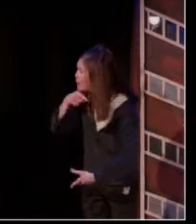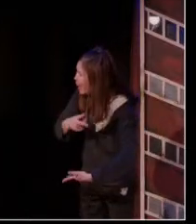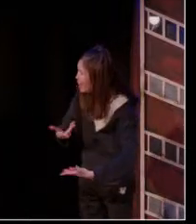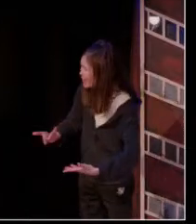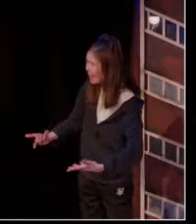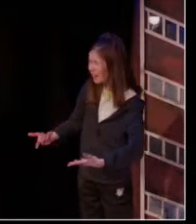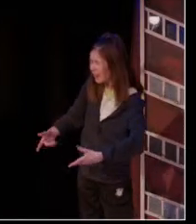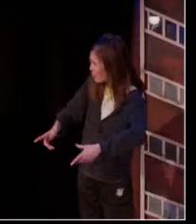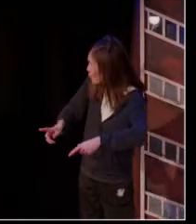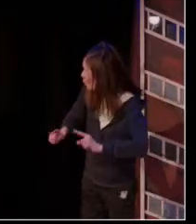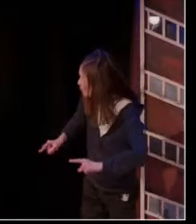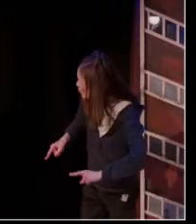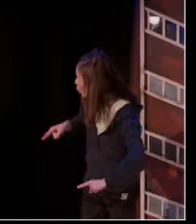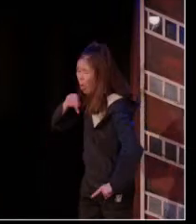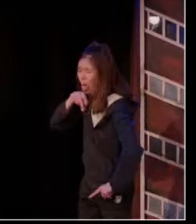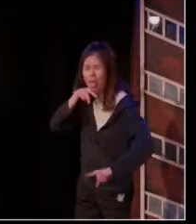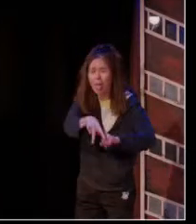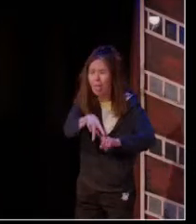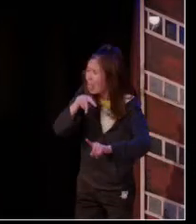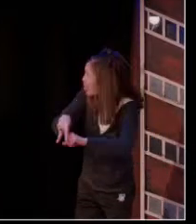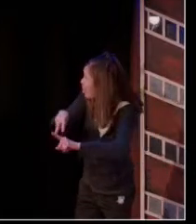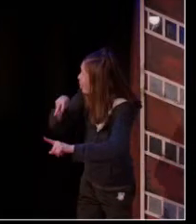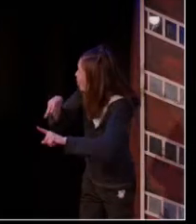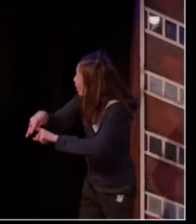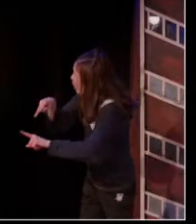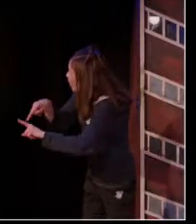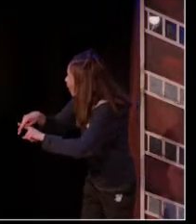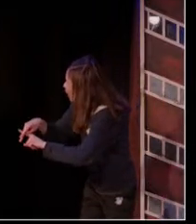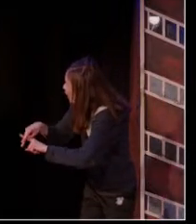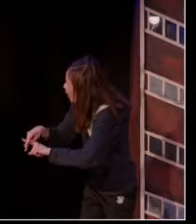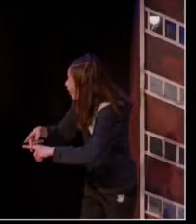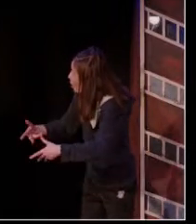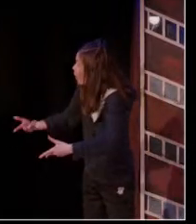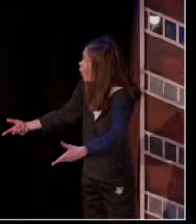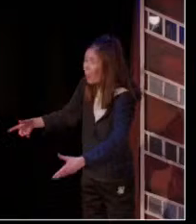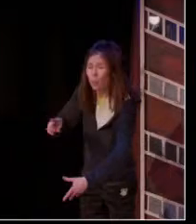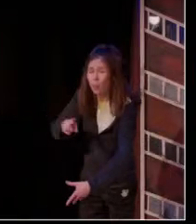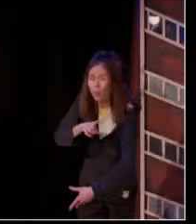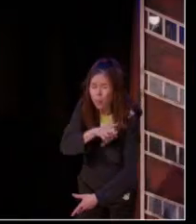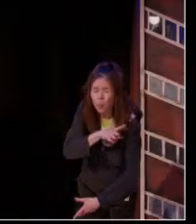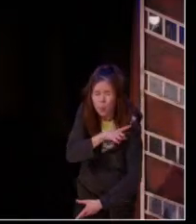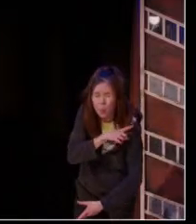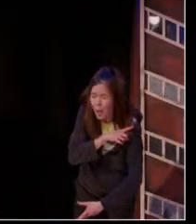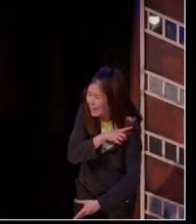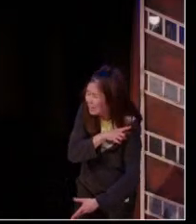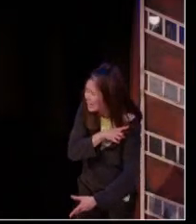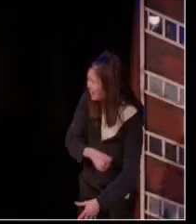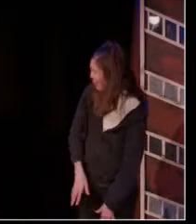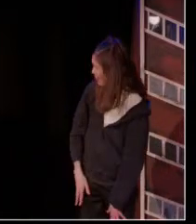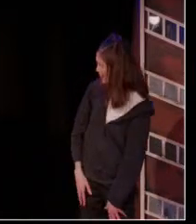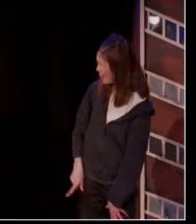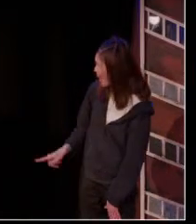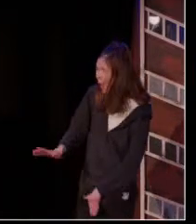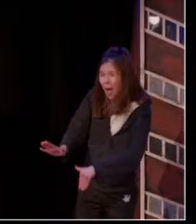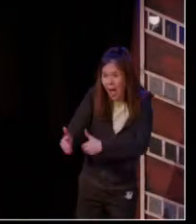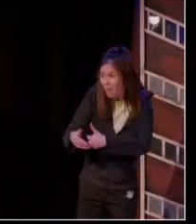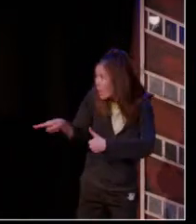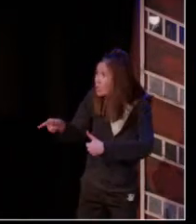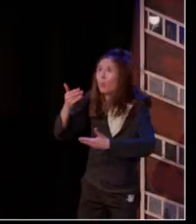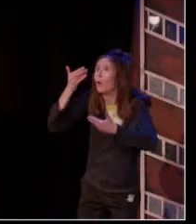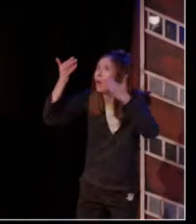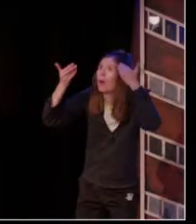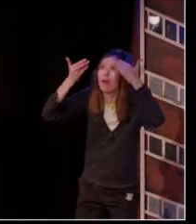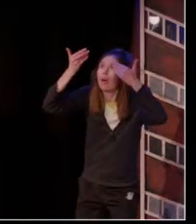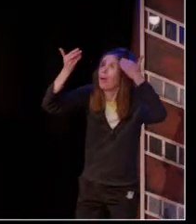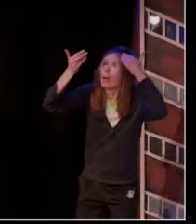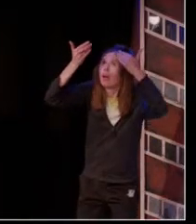a blade's, and will not dig up the root of his opinion, as rotten as ever oak or